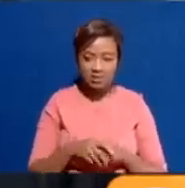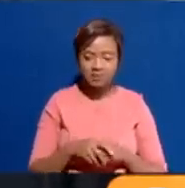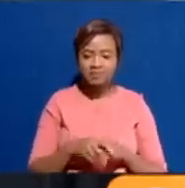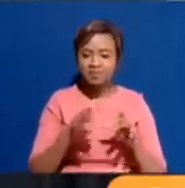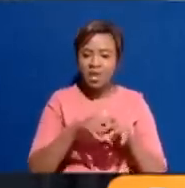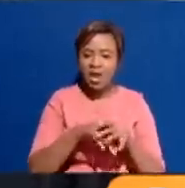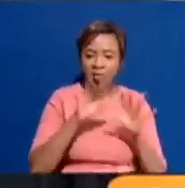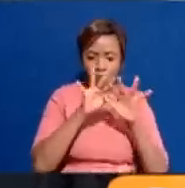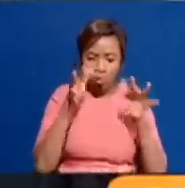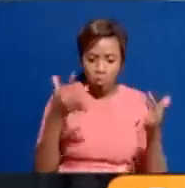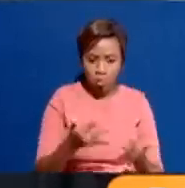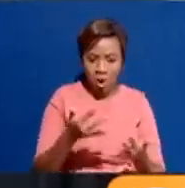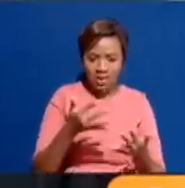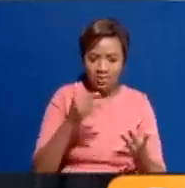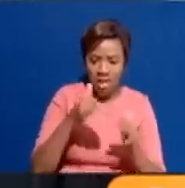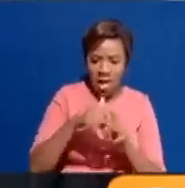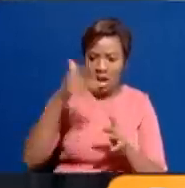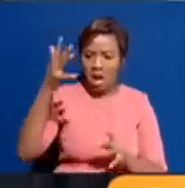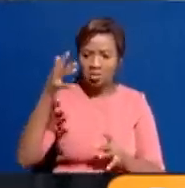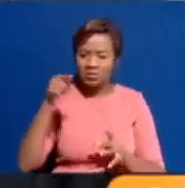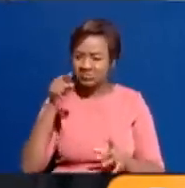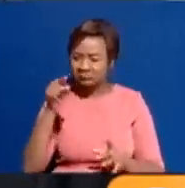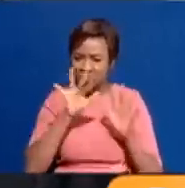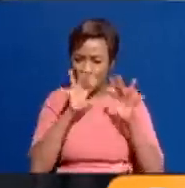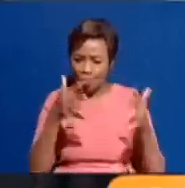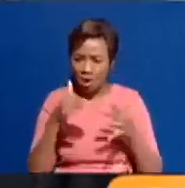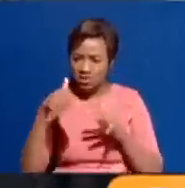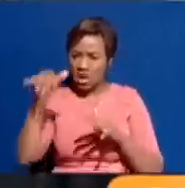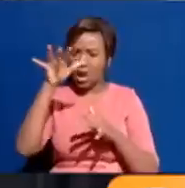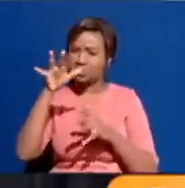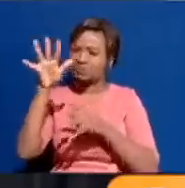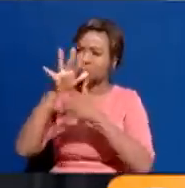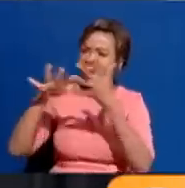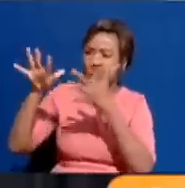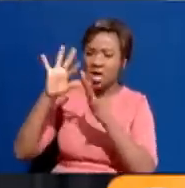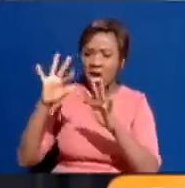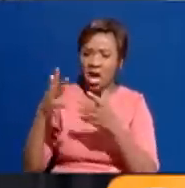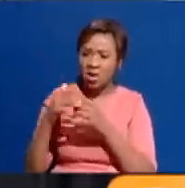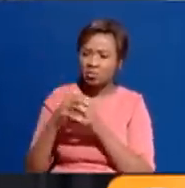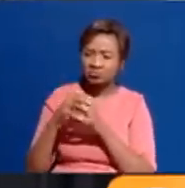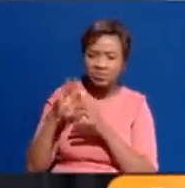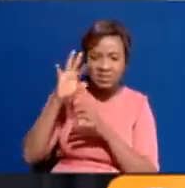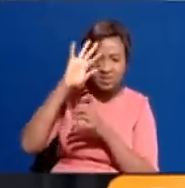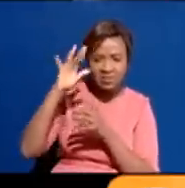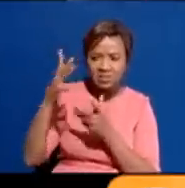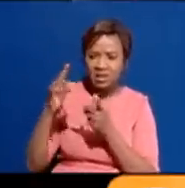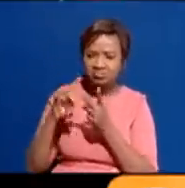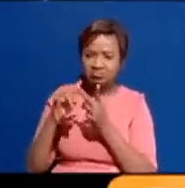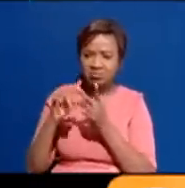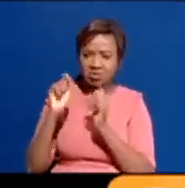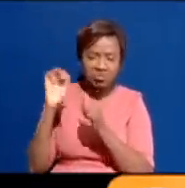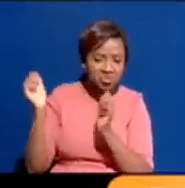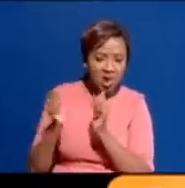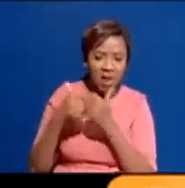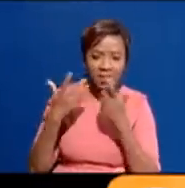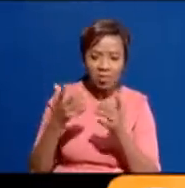What temperatures are we going to be experiencing for the satellite? What occurrences can happen, even the time of where the